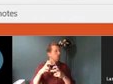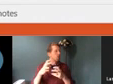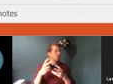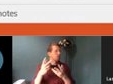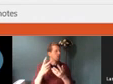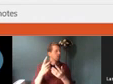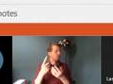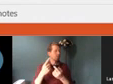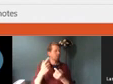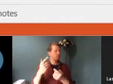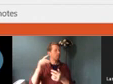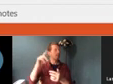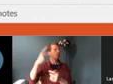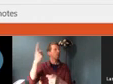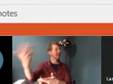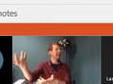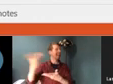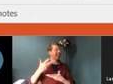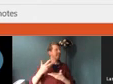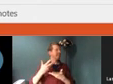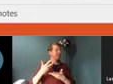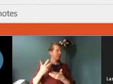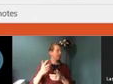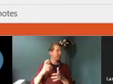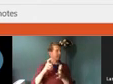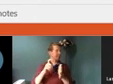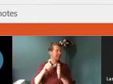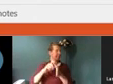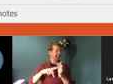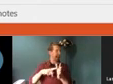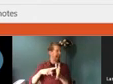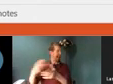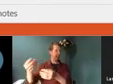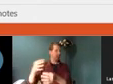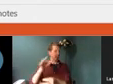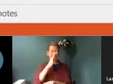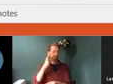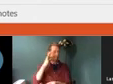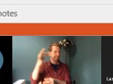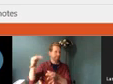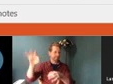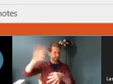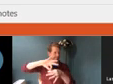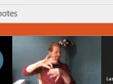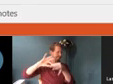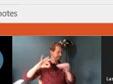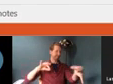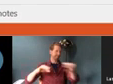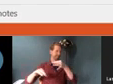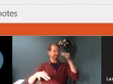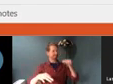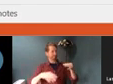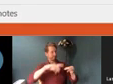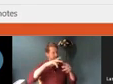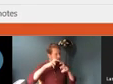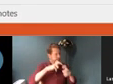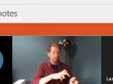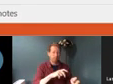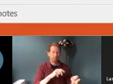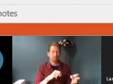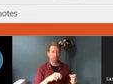so donors giving buccal swabs for providing their samples to the project. Either way, whether